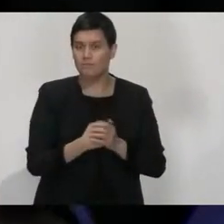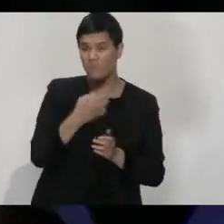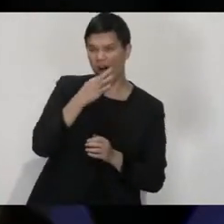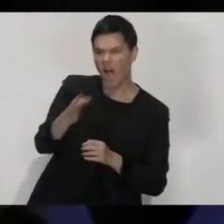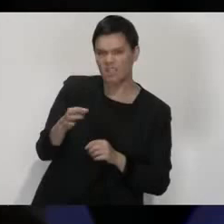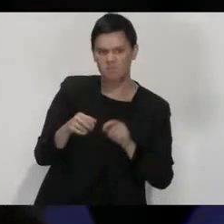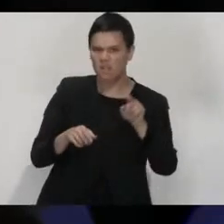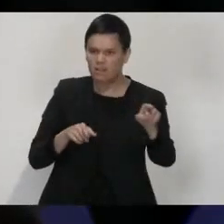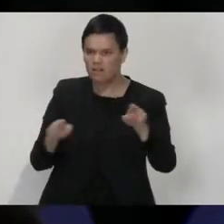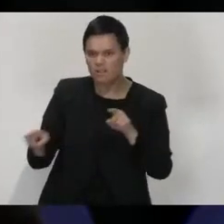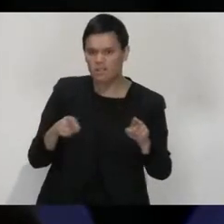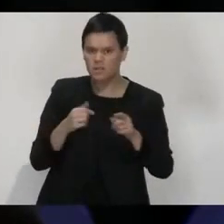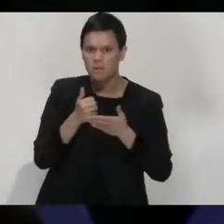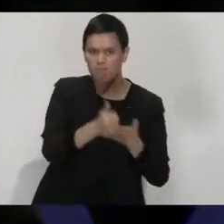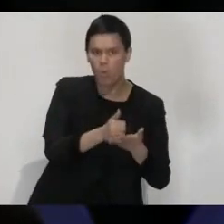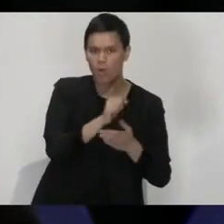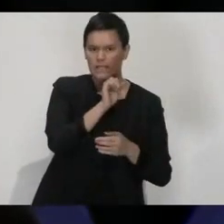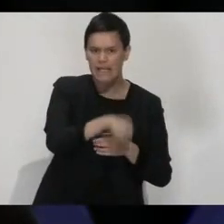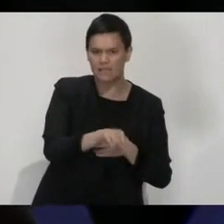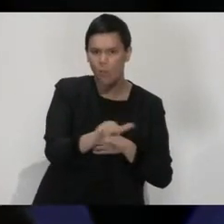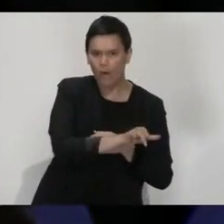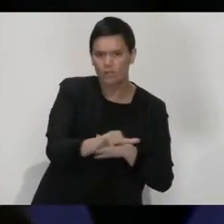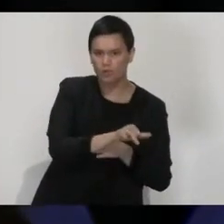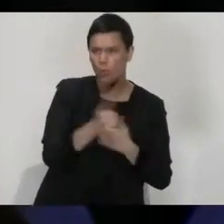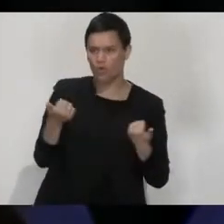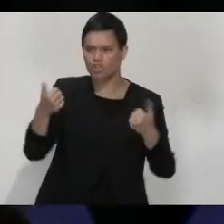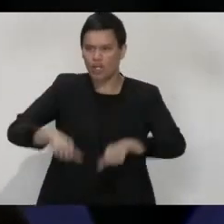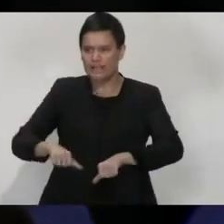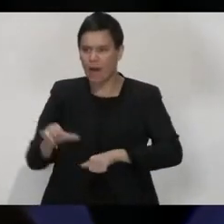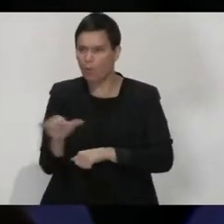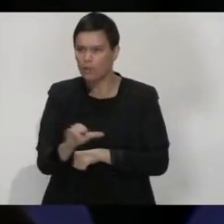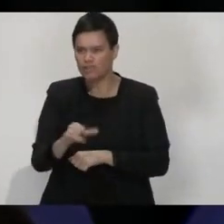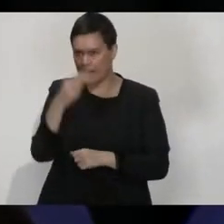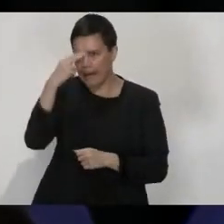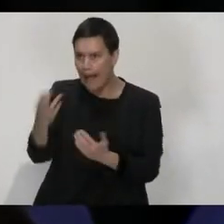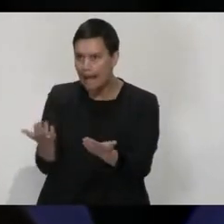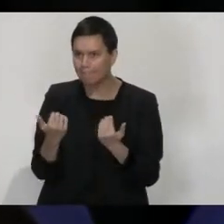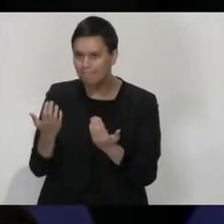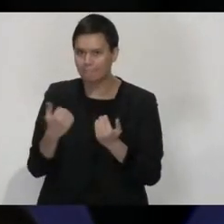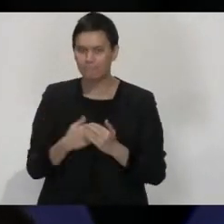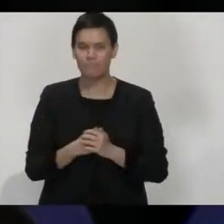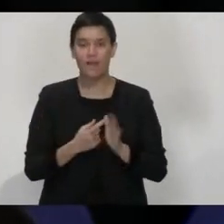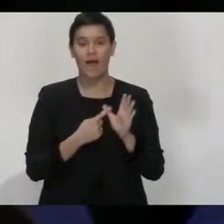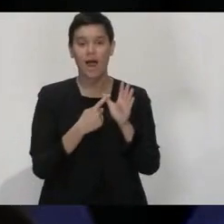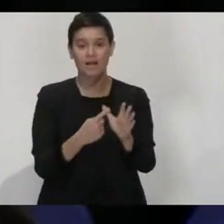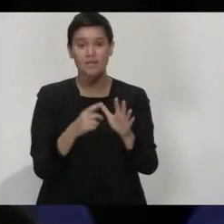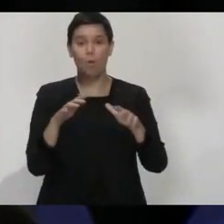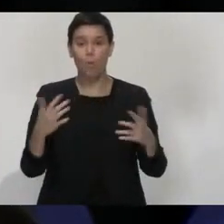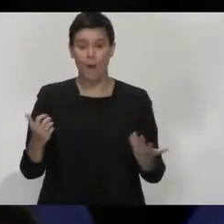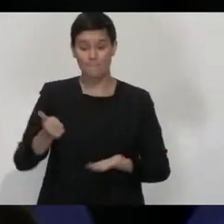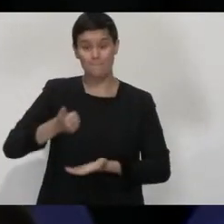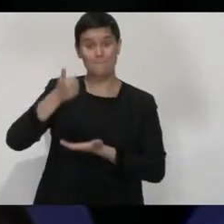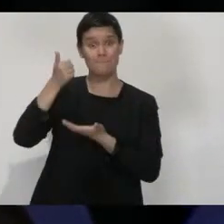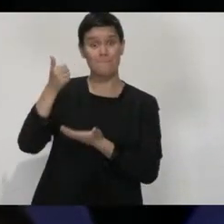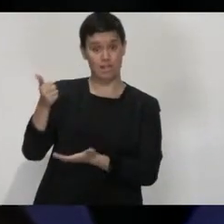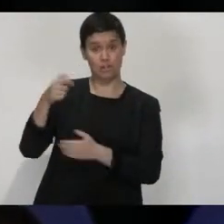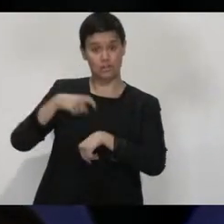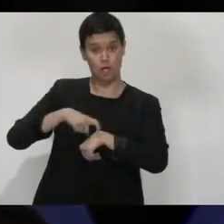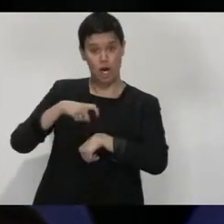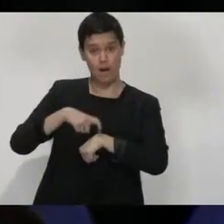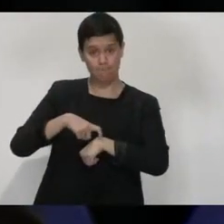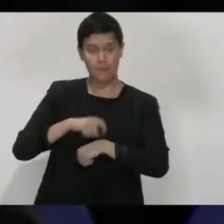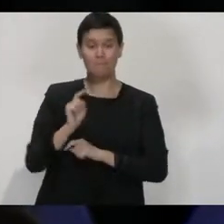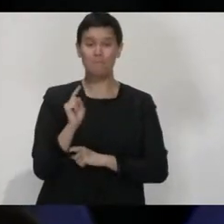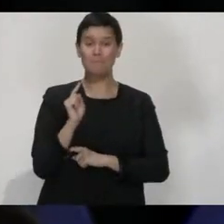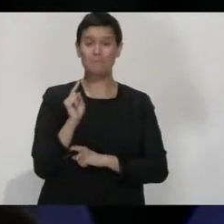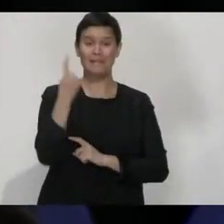won't. What I will say is that, it is no surprise during any kind of budget round that ministers put up projects well in excess